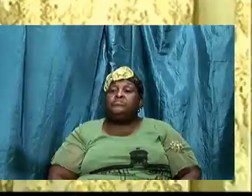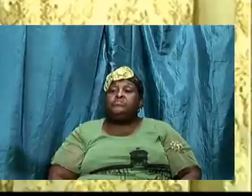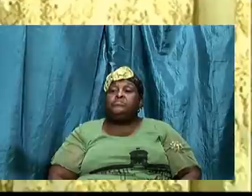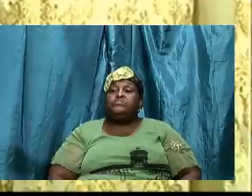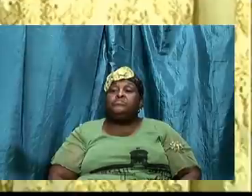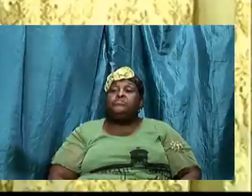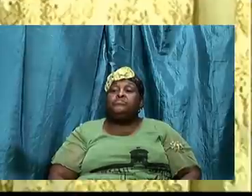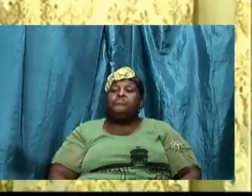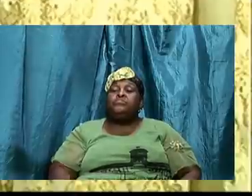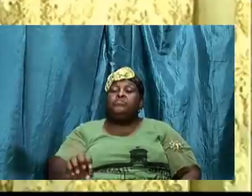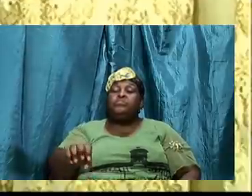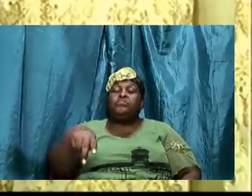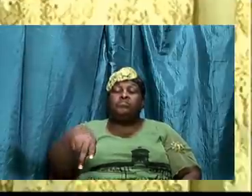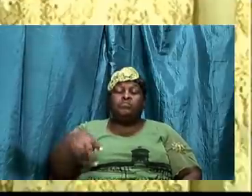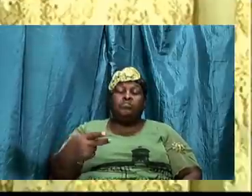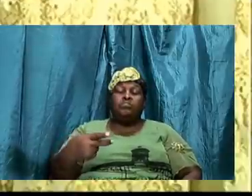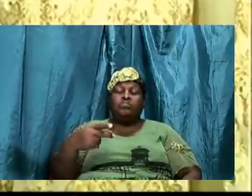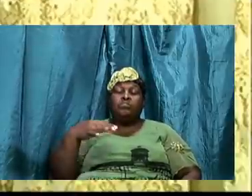In Ephesians 1,